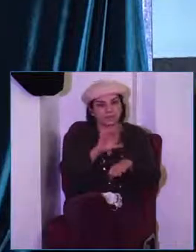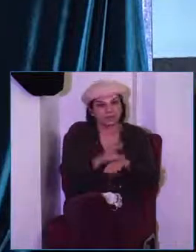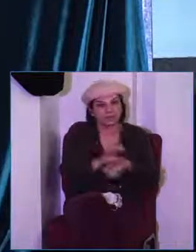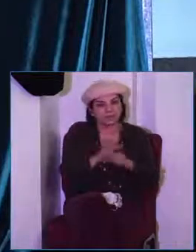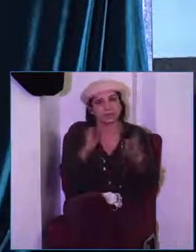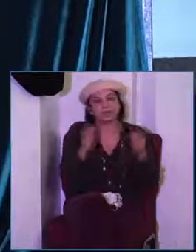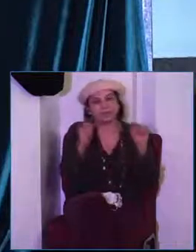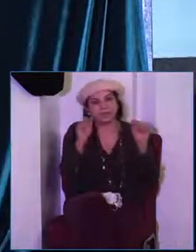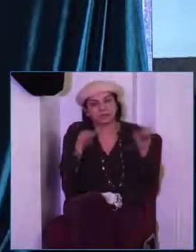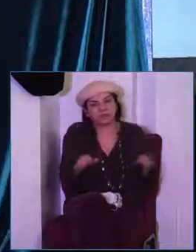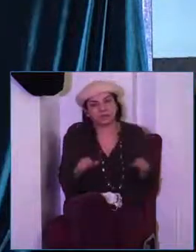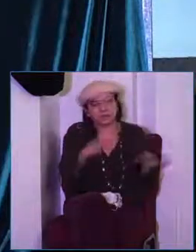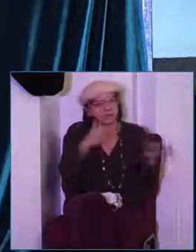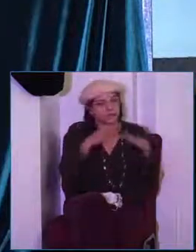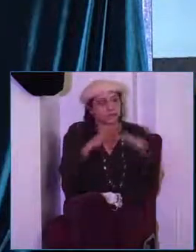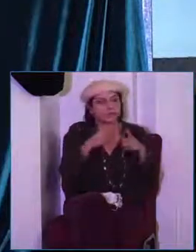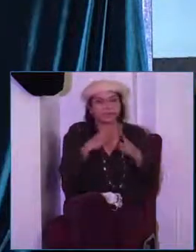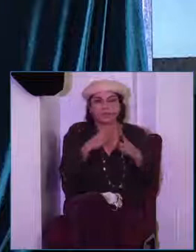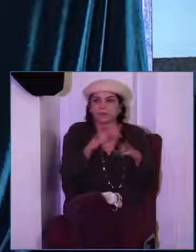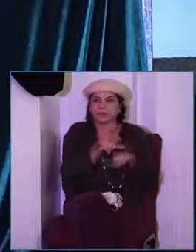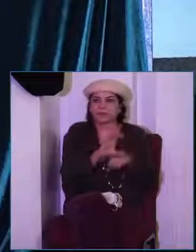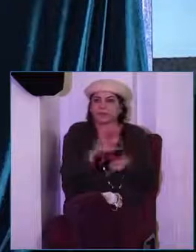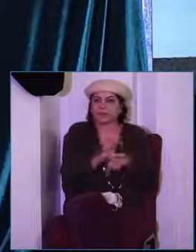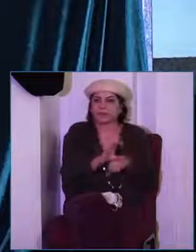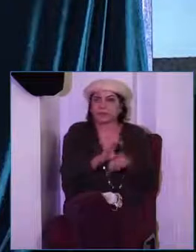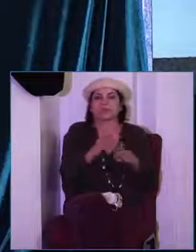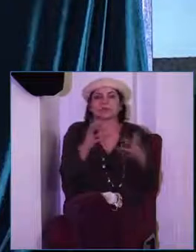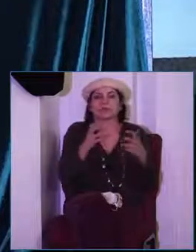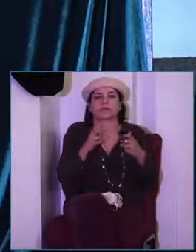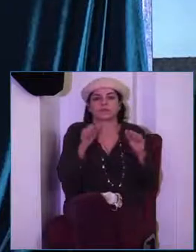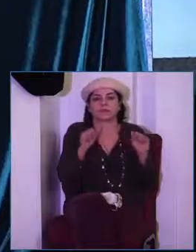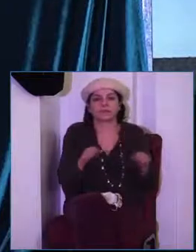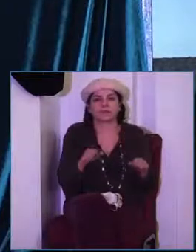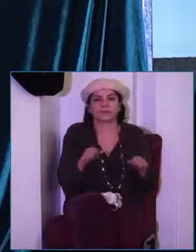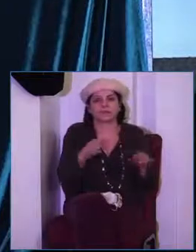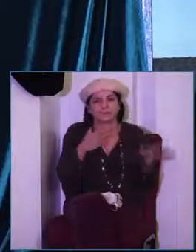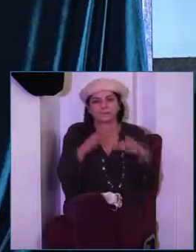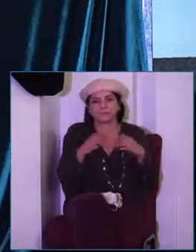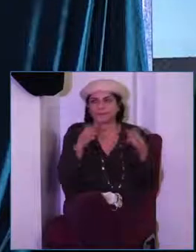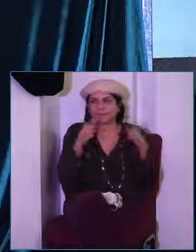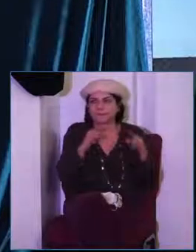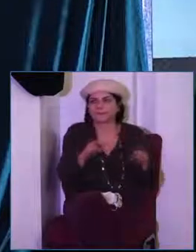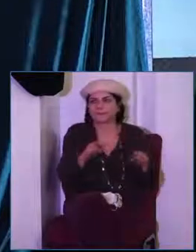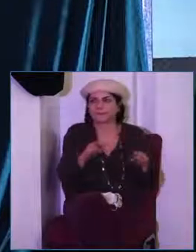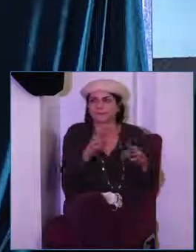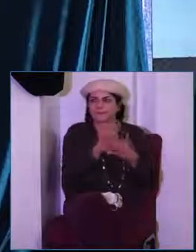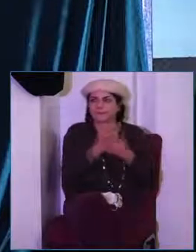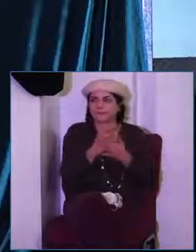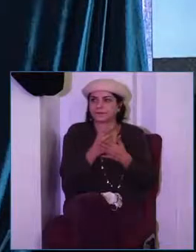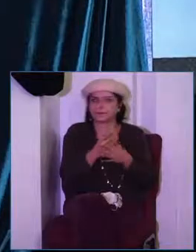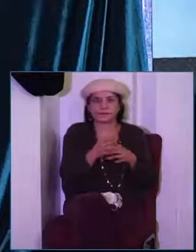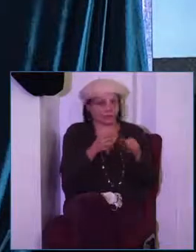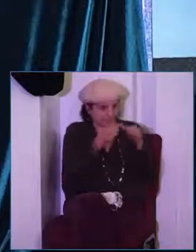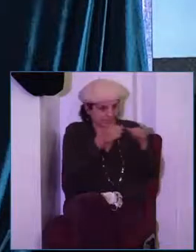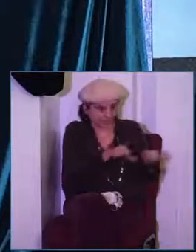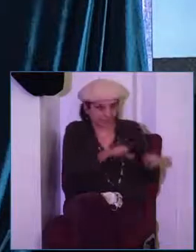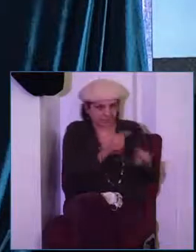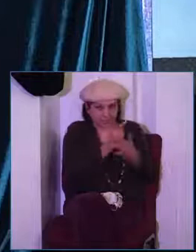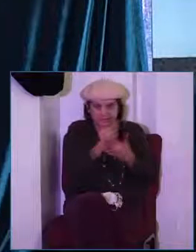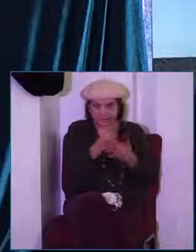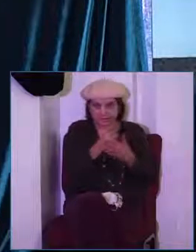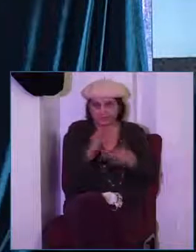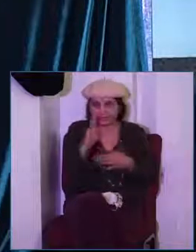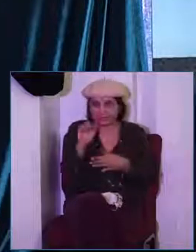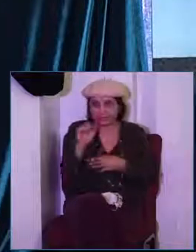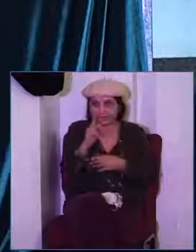church and he wanted to be able to walk during the week. He's the one that made our deposits every week. He was a banker in